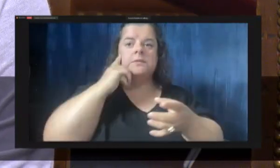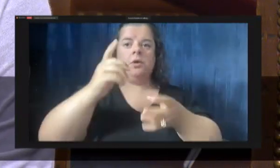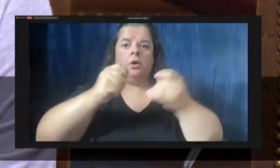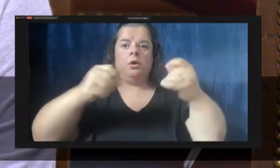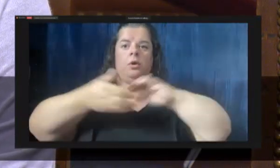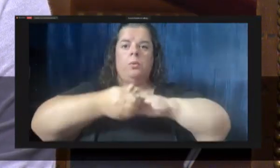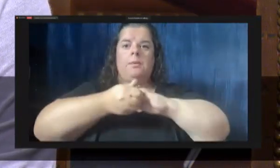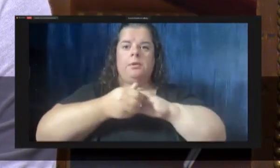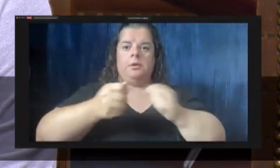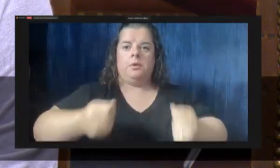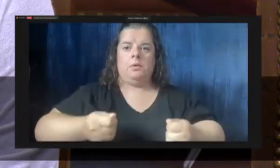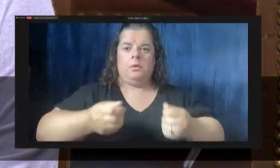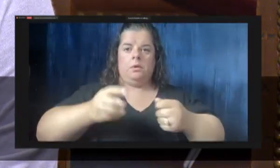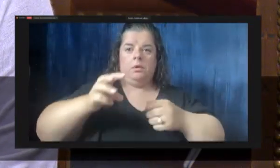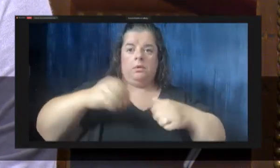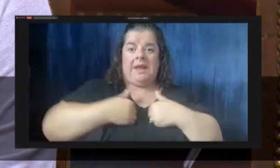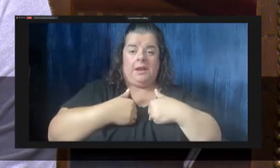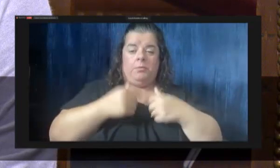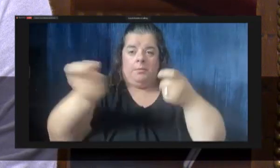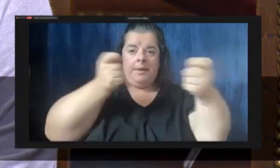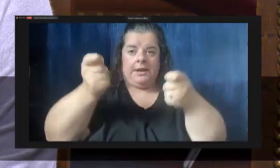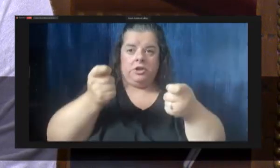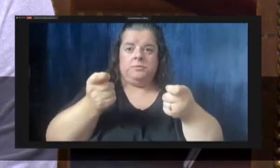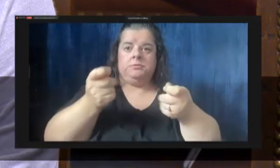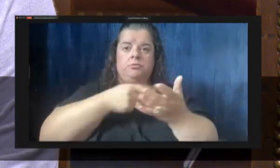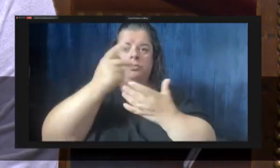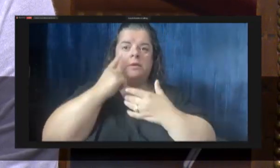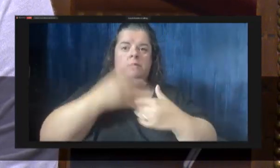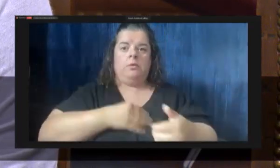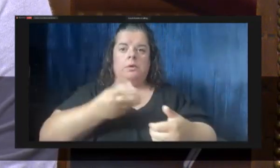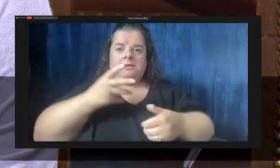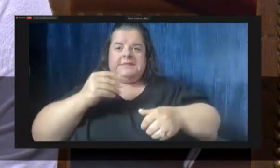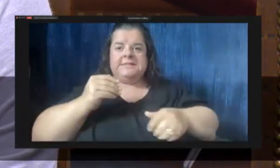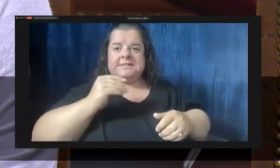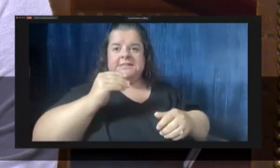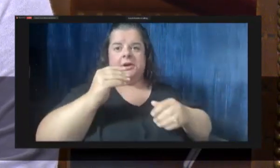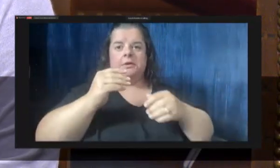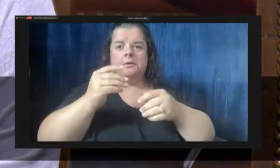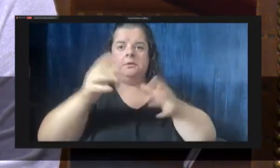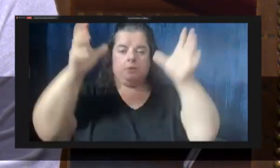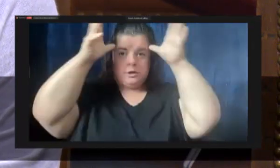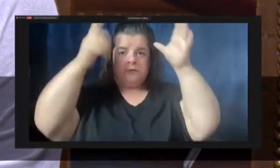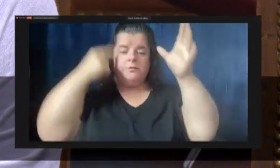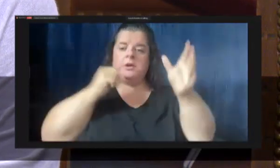damage management program for white-tailed deer for a sum not to exceed